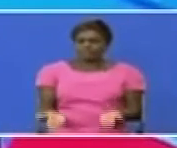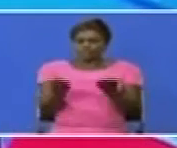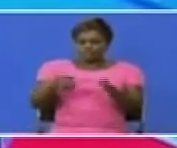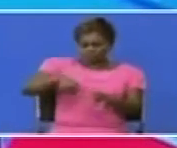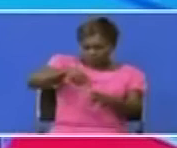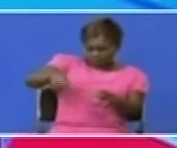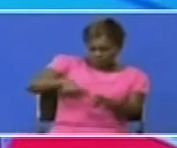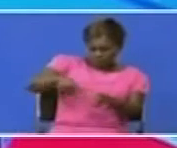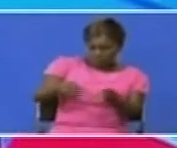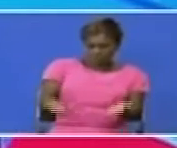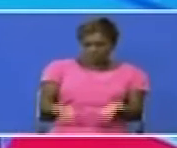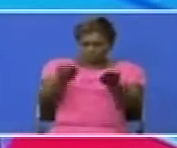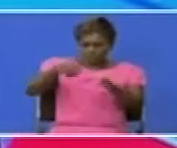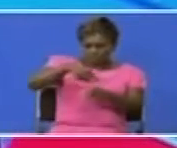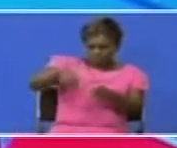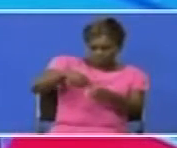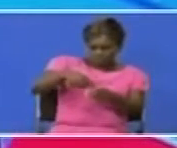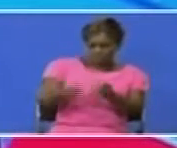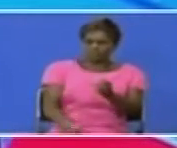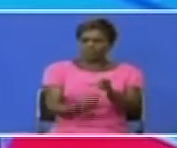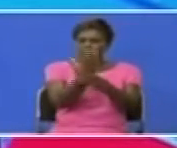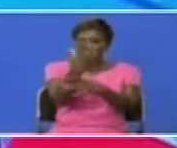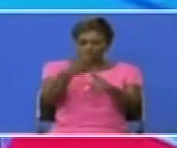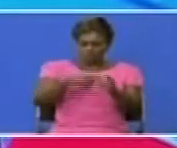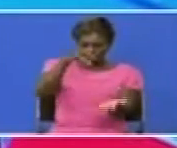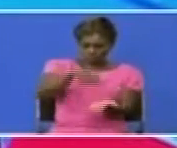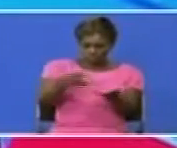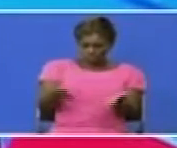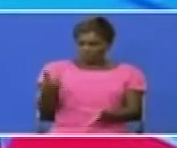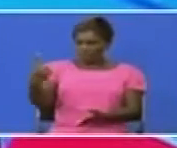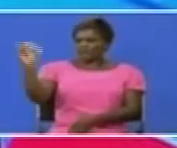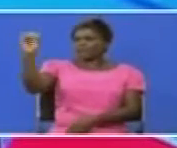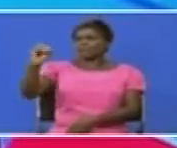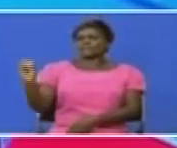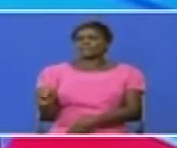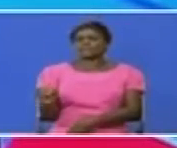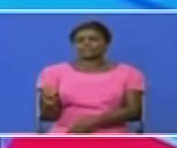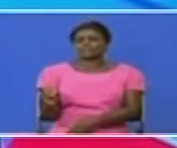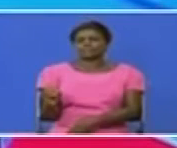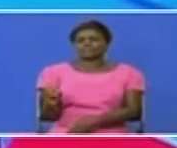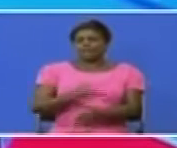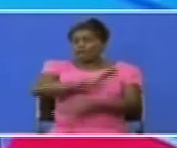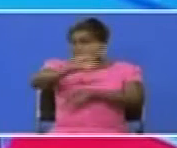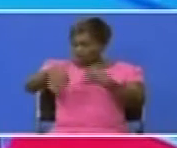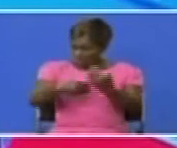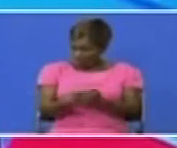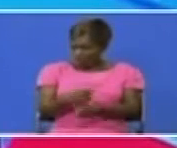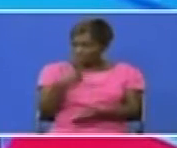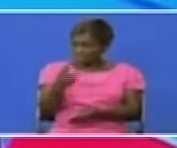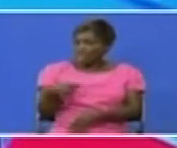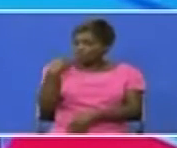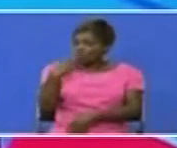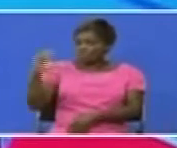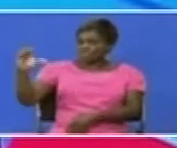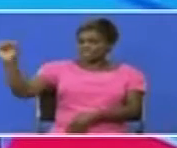mining potential and increase mining revenue generation from its current 1% in the gross domestic product. All of this is according to Mining